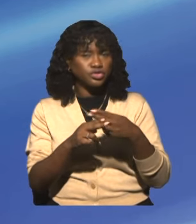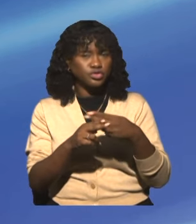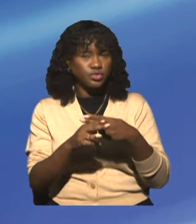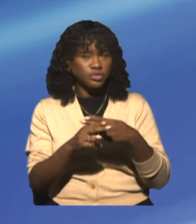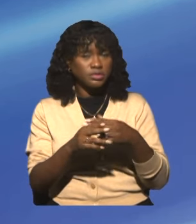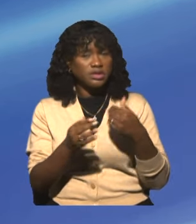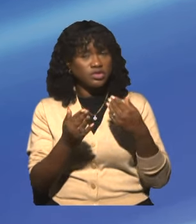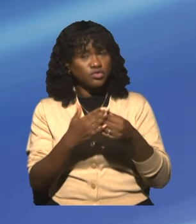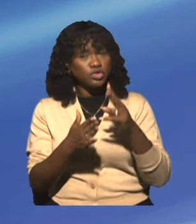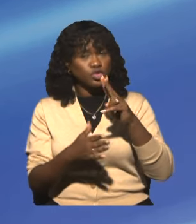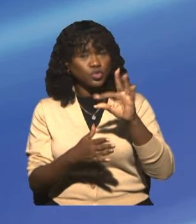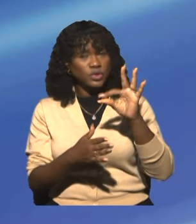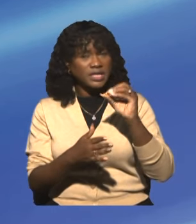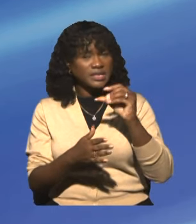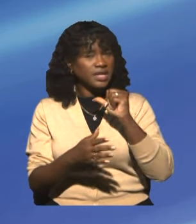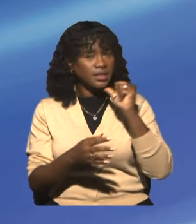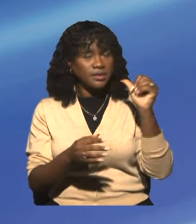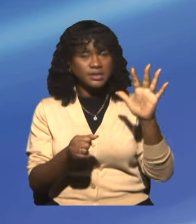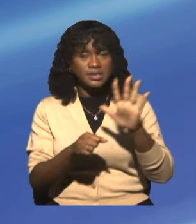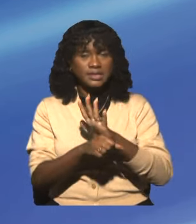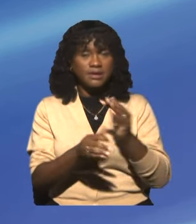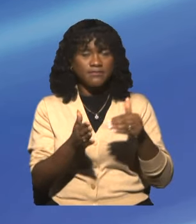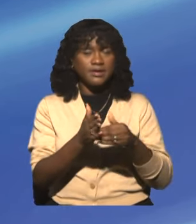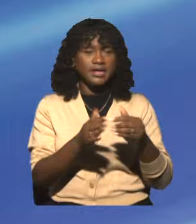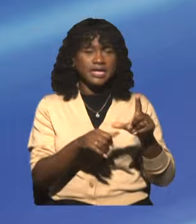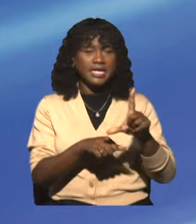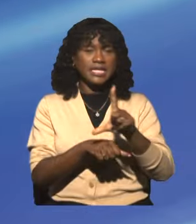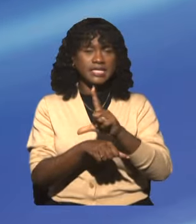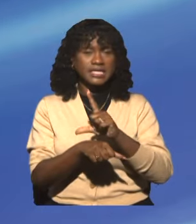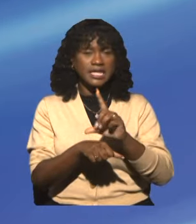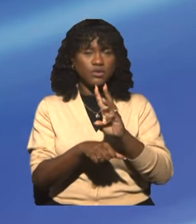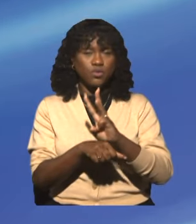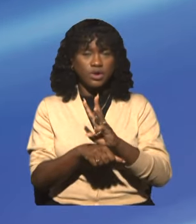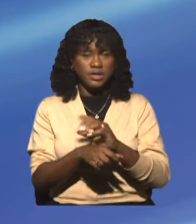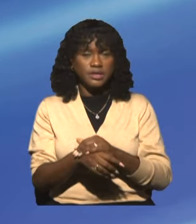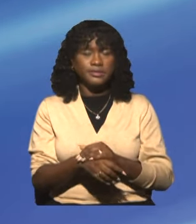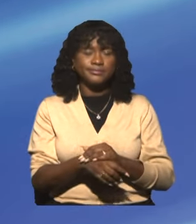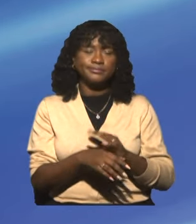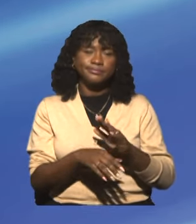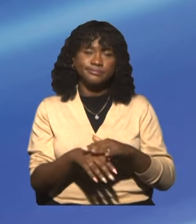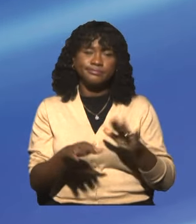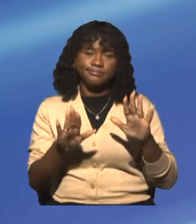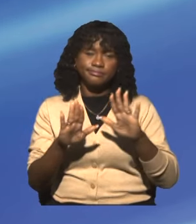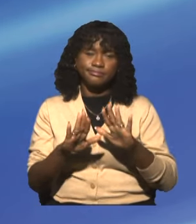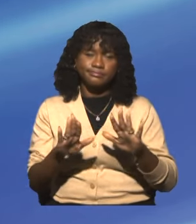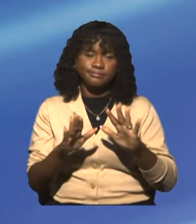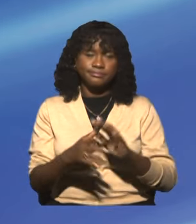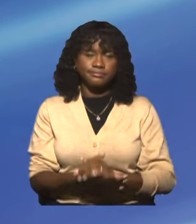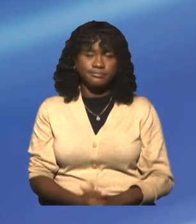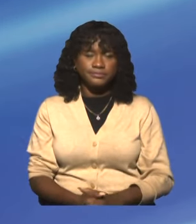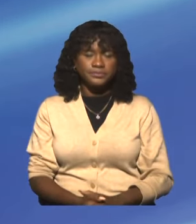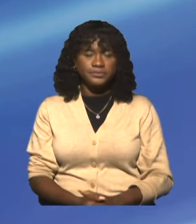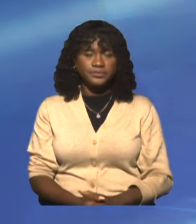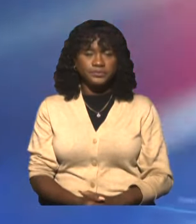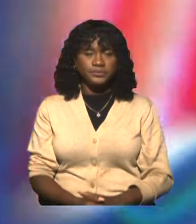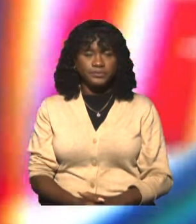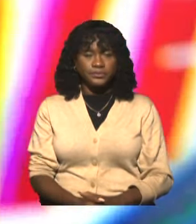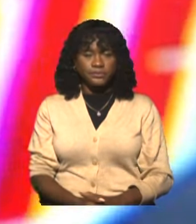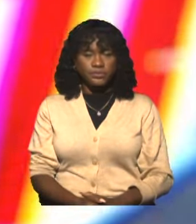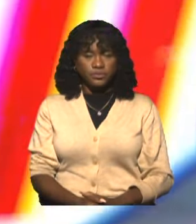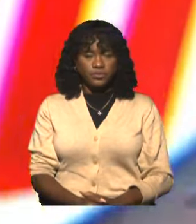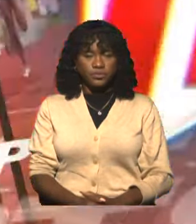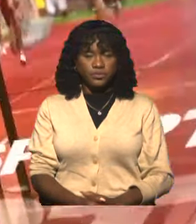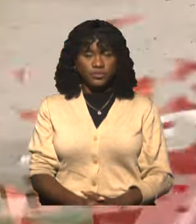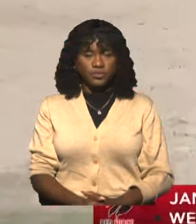290 against the Leeward Islands Hurricanes in the CG United Super 50 Cup on Sunday. Naasira Mohammed has more.